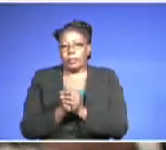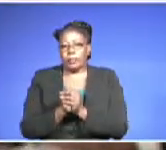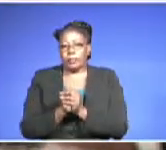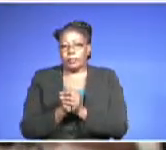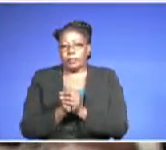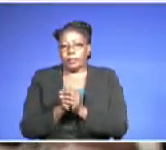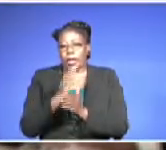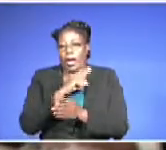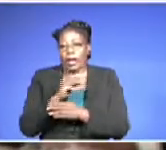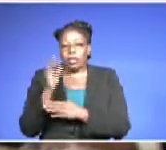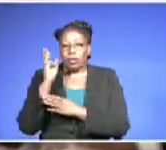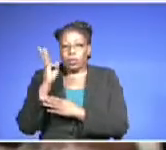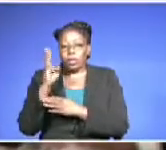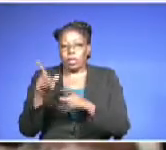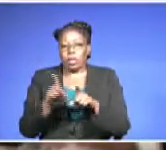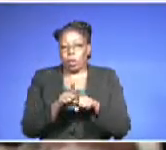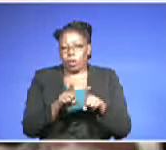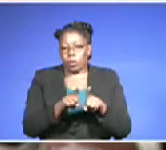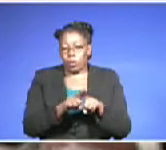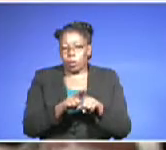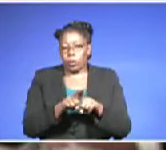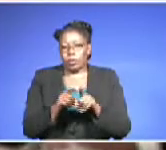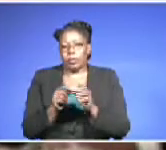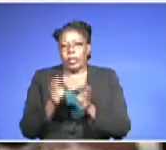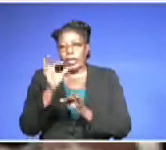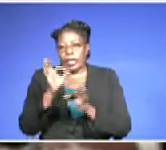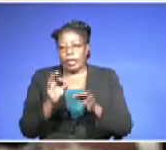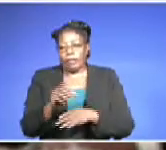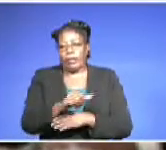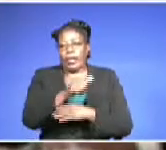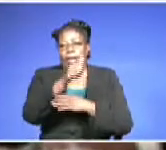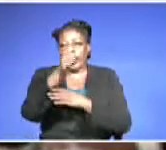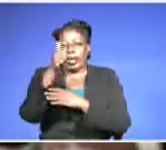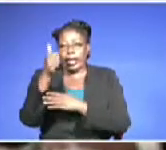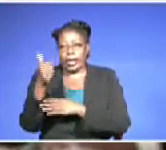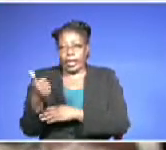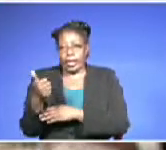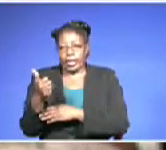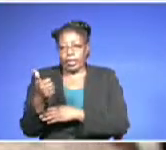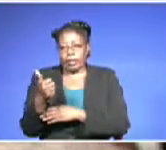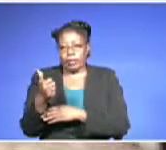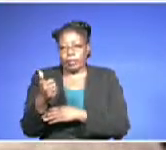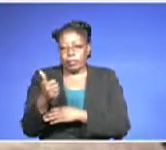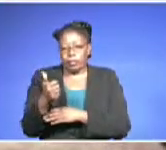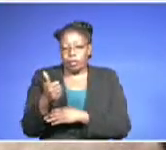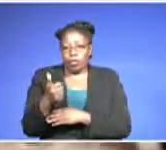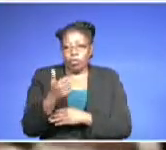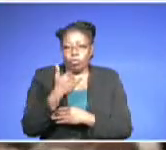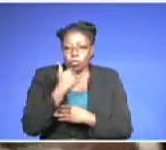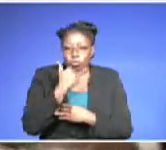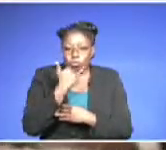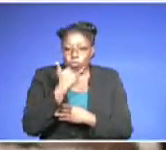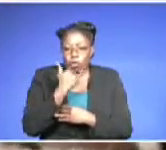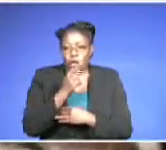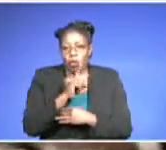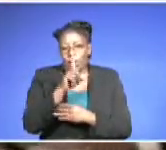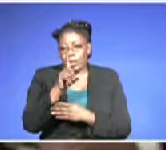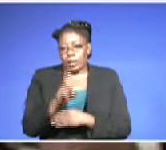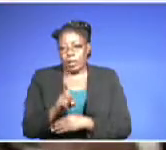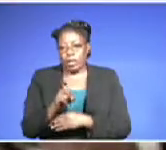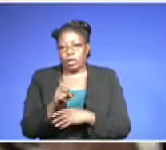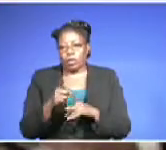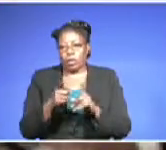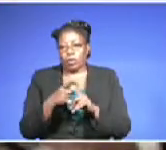of witnesses as well. If there are any apparent deficiencies, one need only